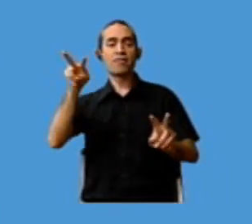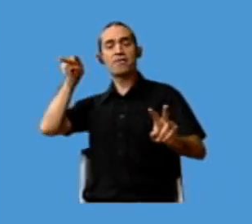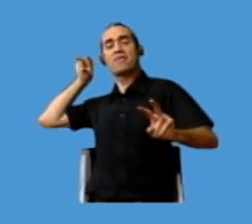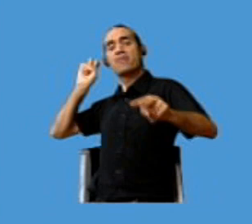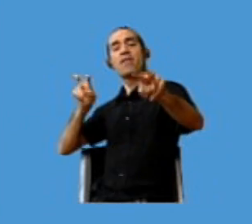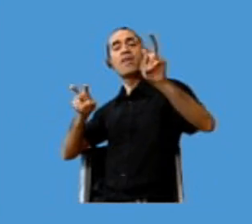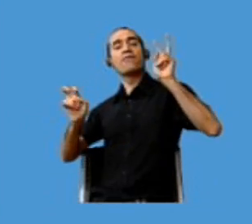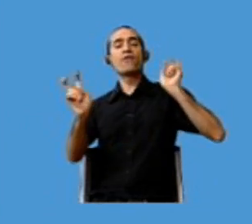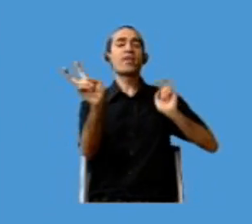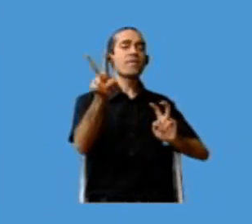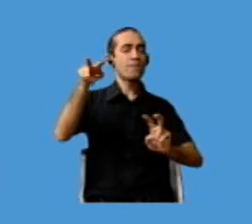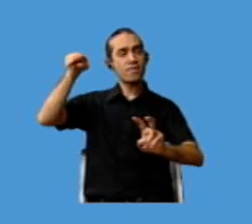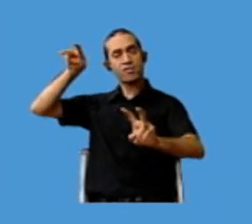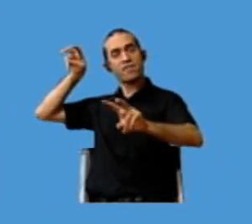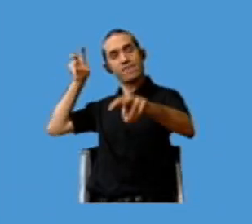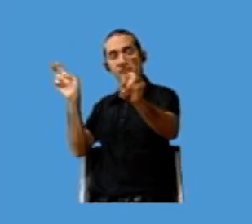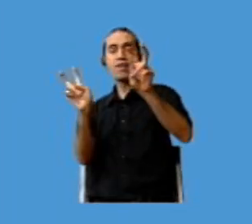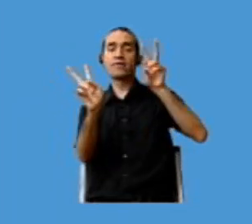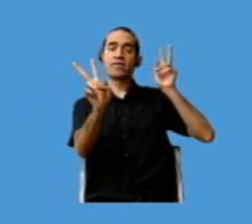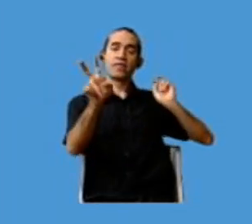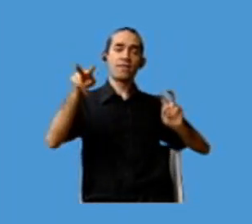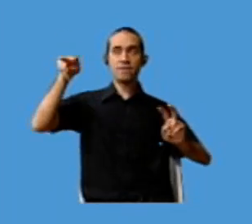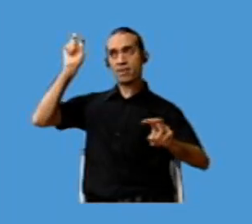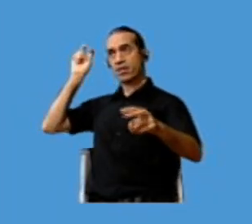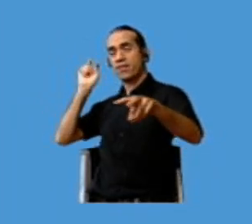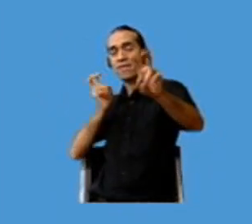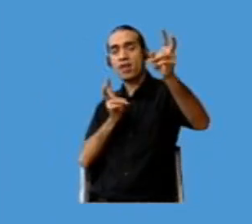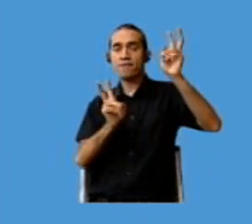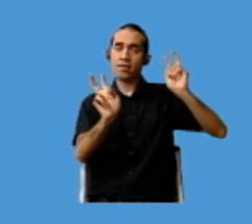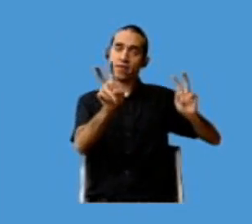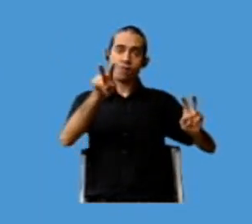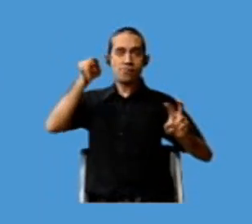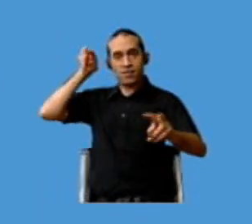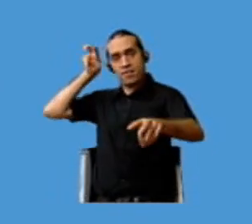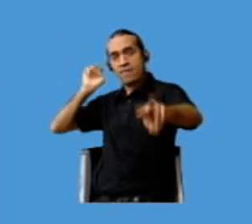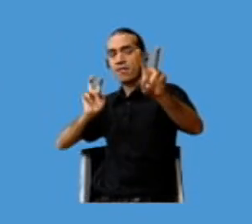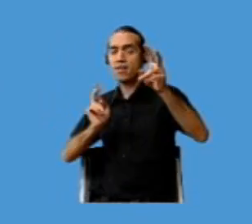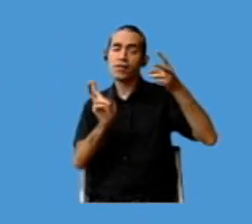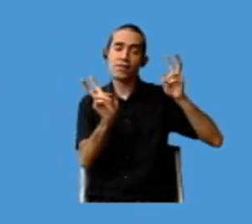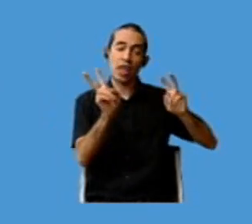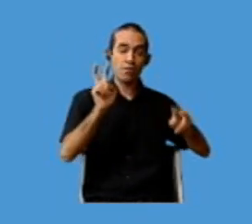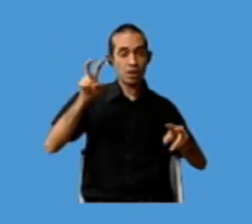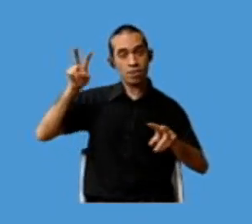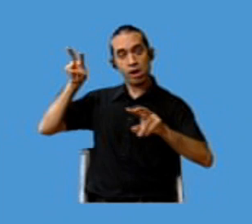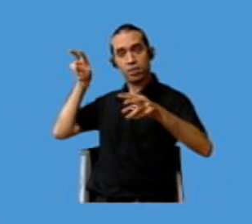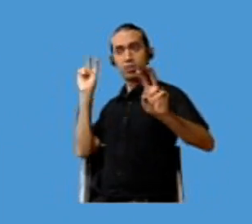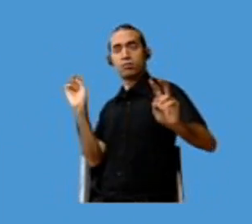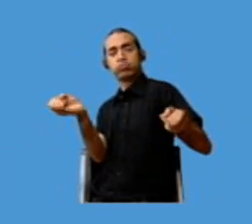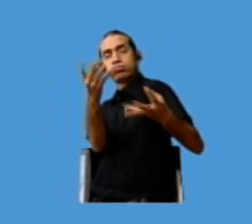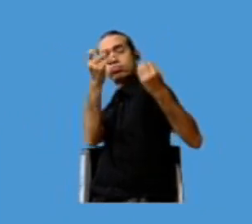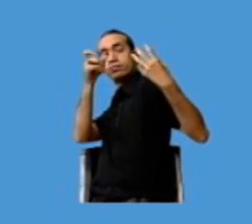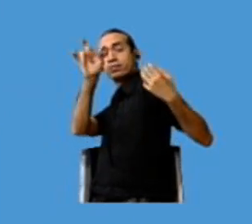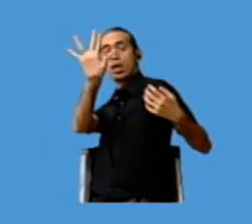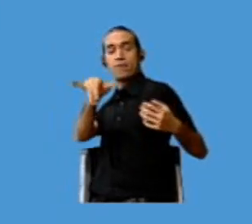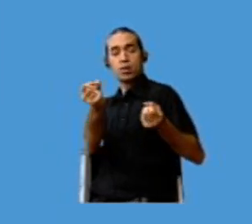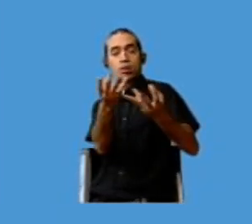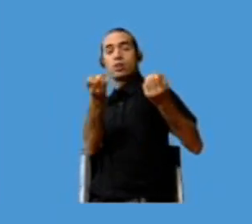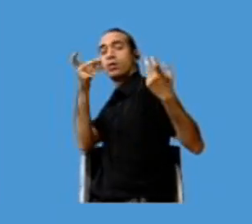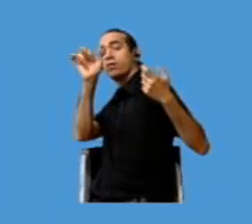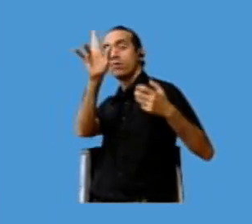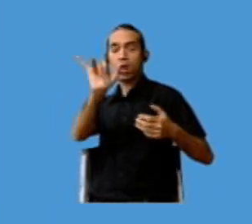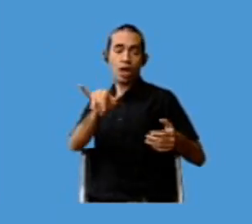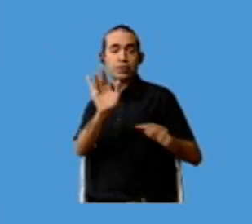Revival, revival, diddle, diddle, diddle, diddle, dee. A very, very, very, very